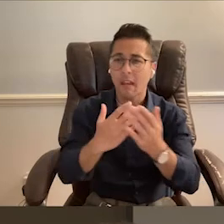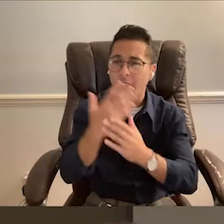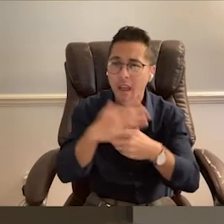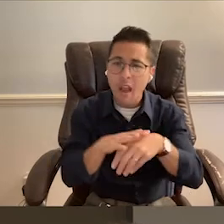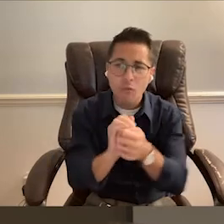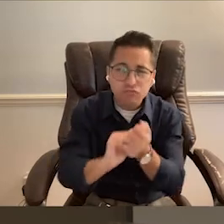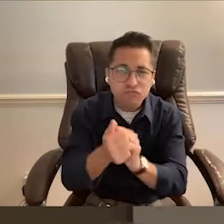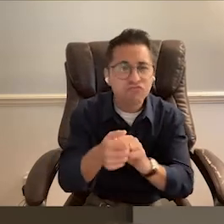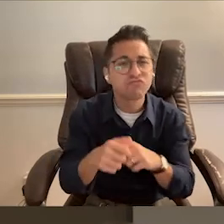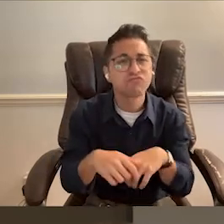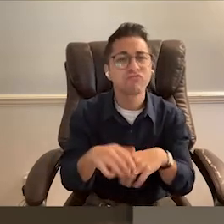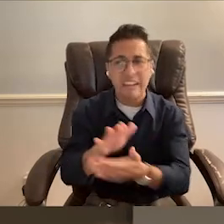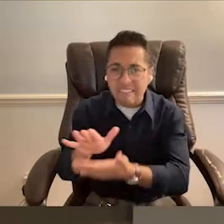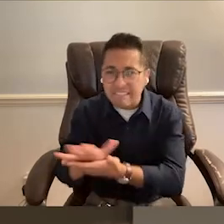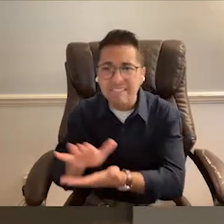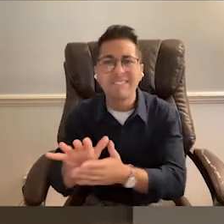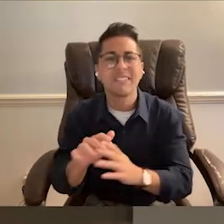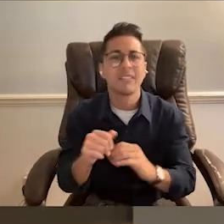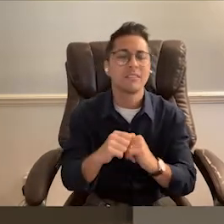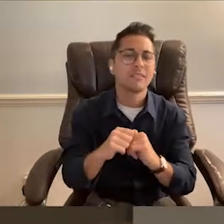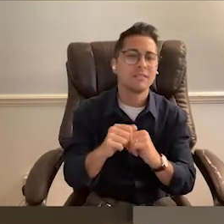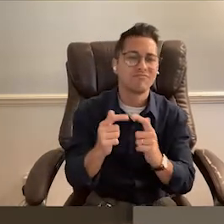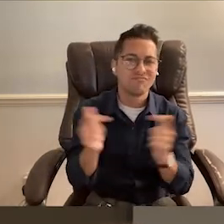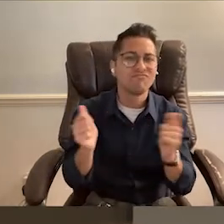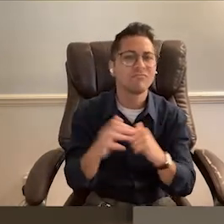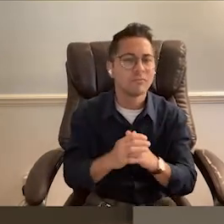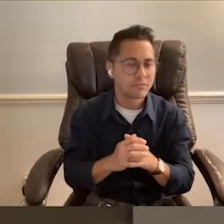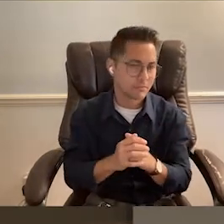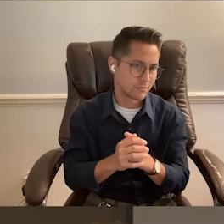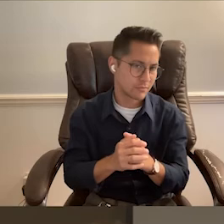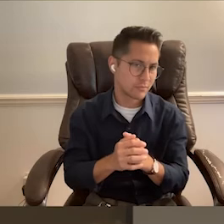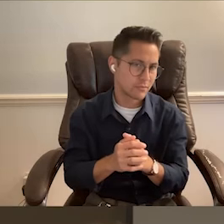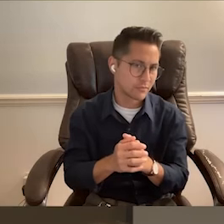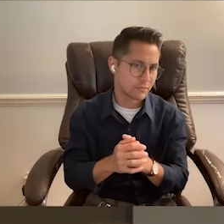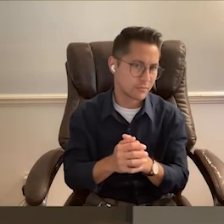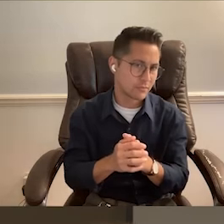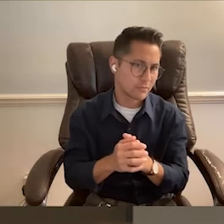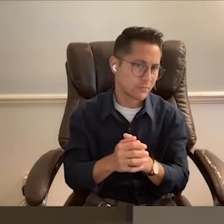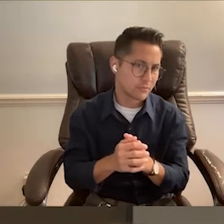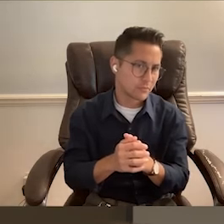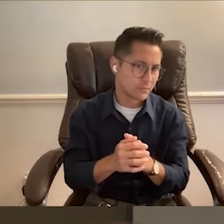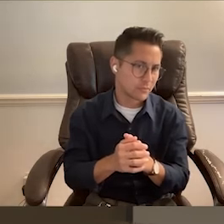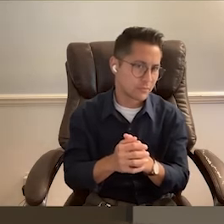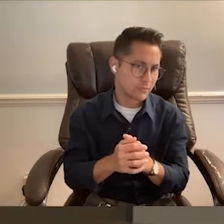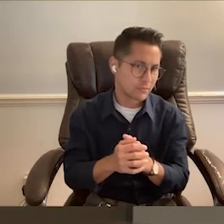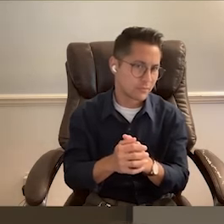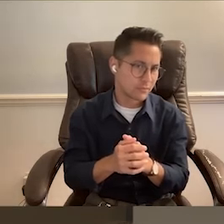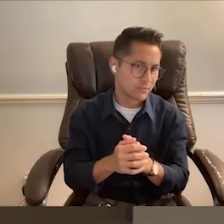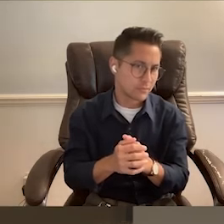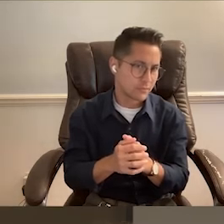they feel they cannot control. Some rituals can include hand washing, counting, checking, or cleaning.